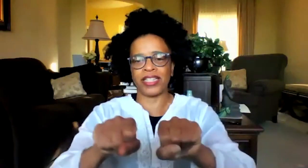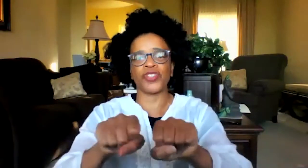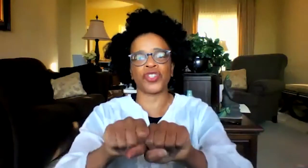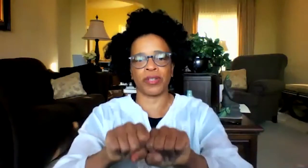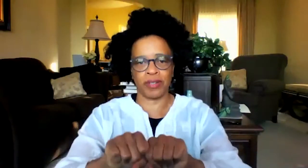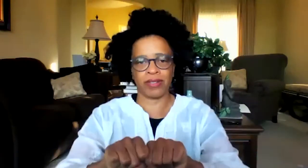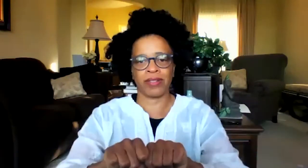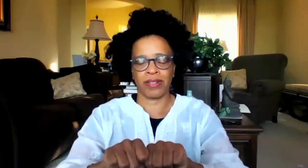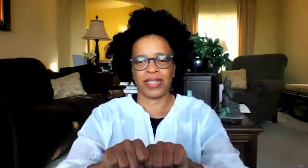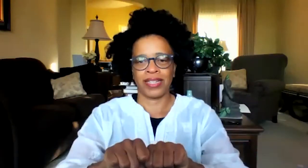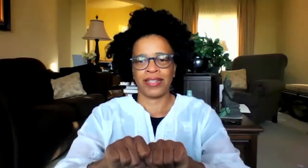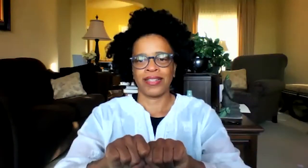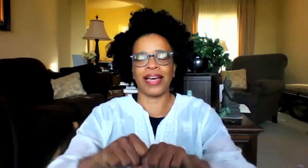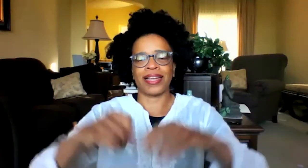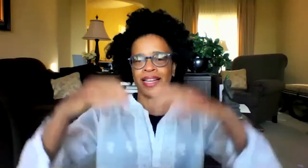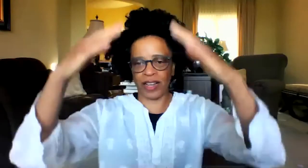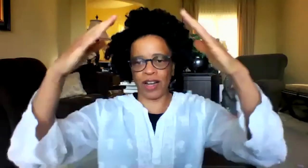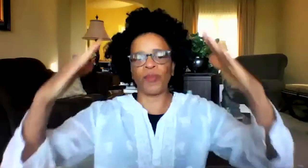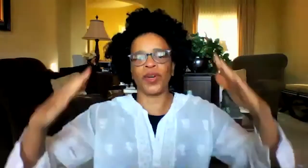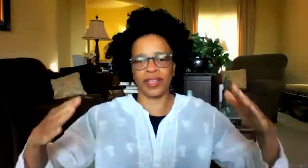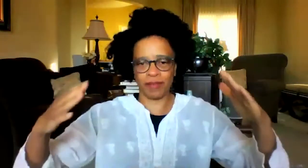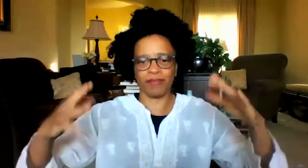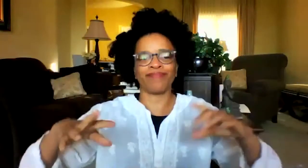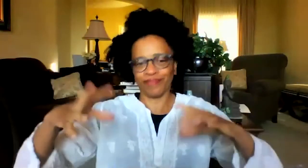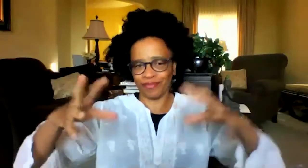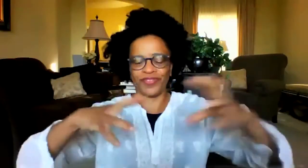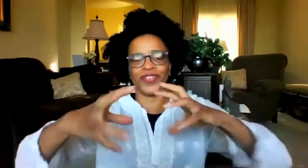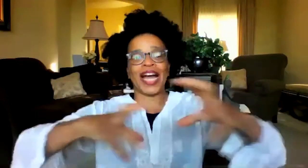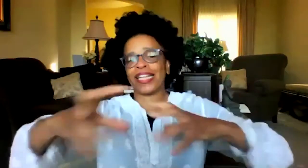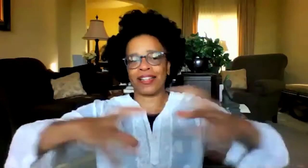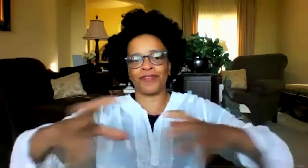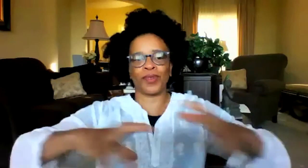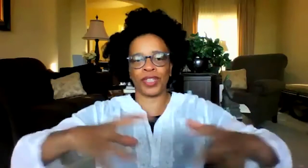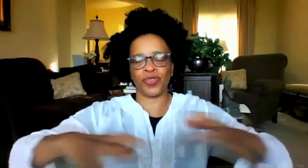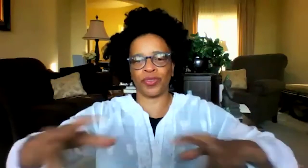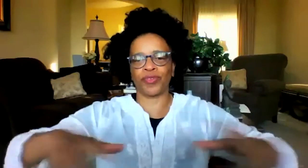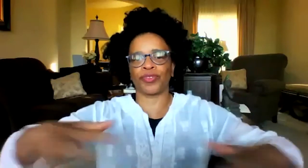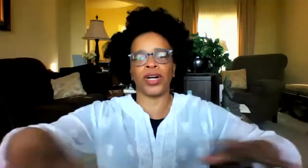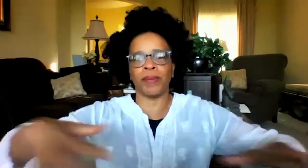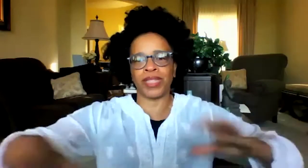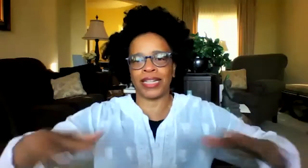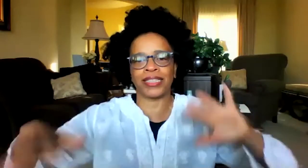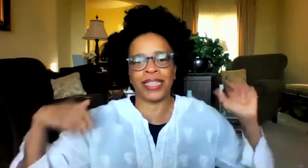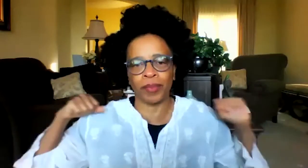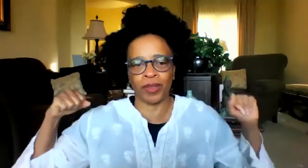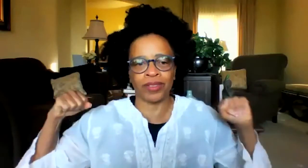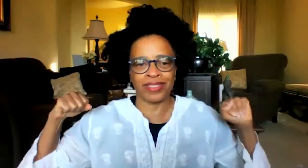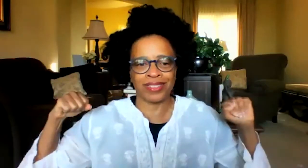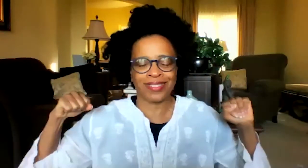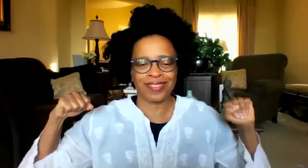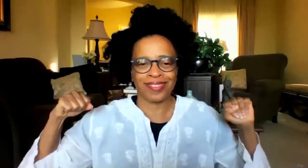experiencing tension that can come with fighting for the sort of crumbs at a